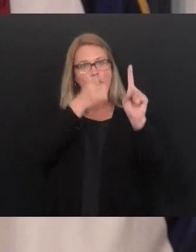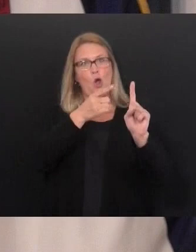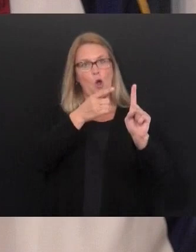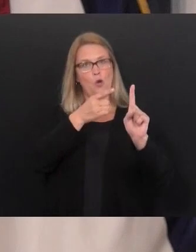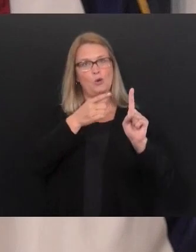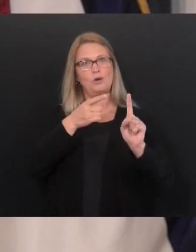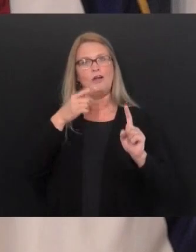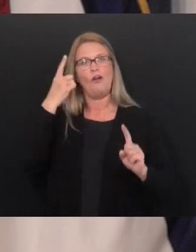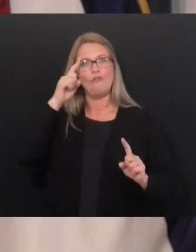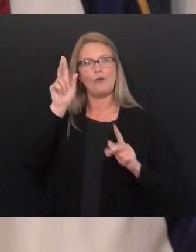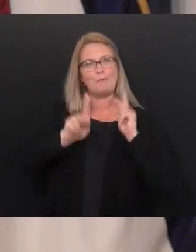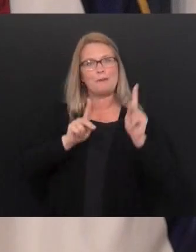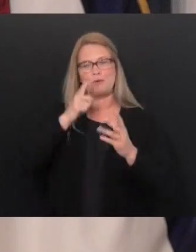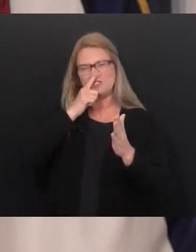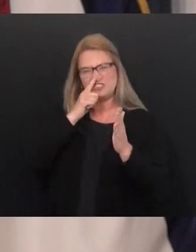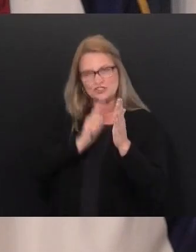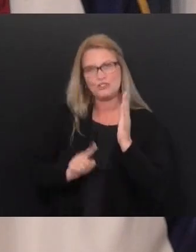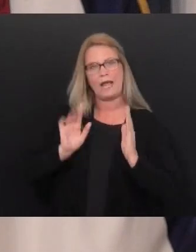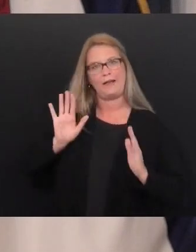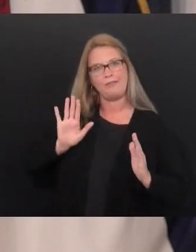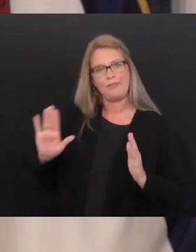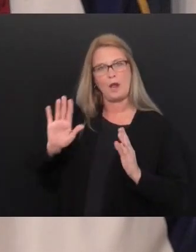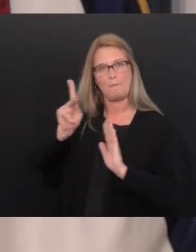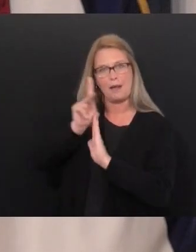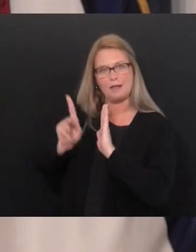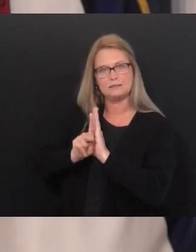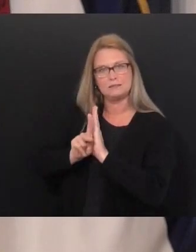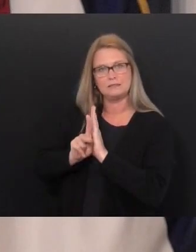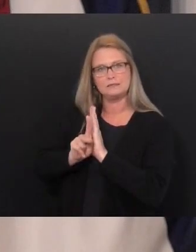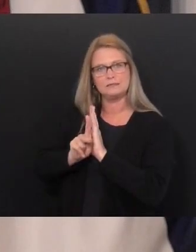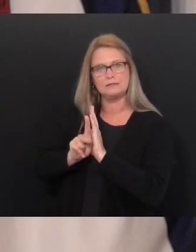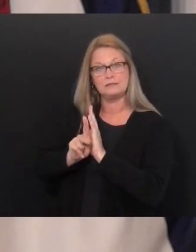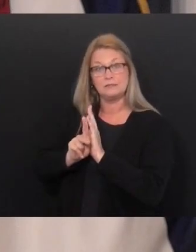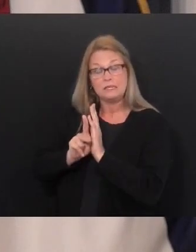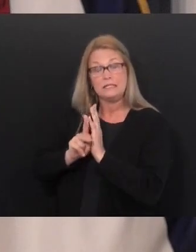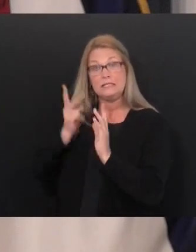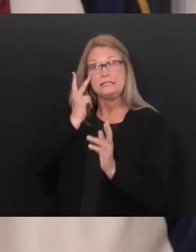their policies. Just go back and check their policies